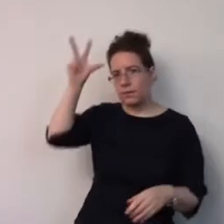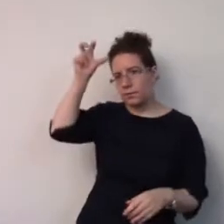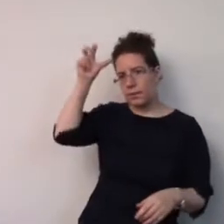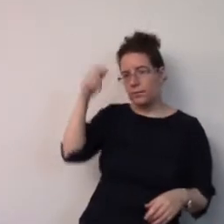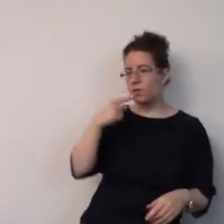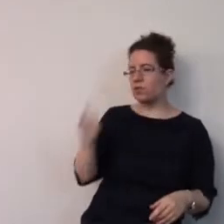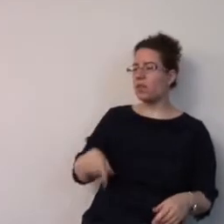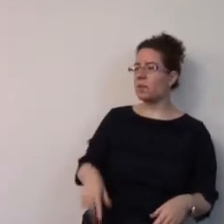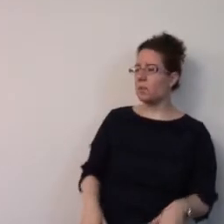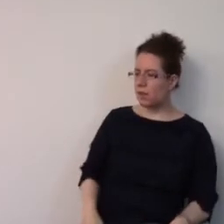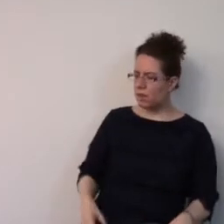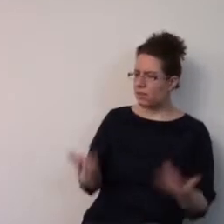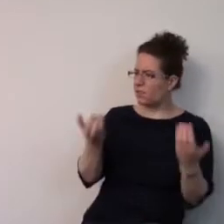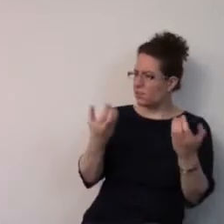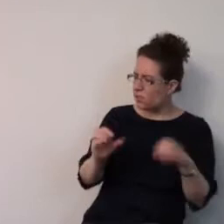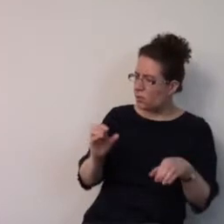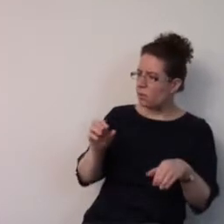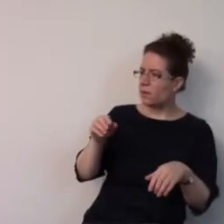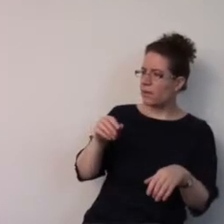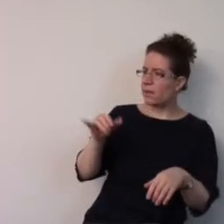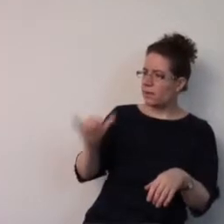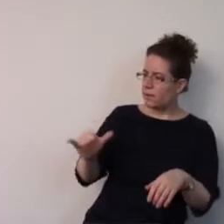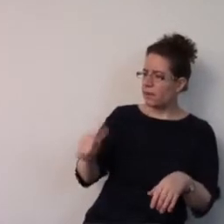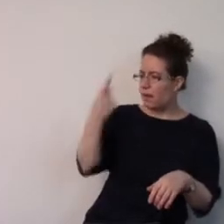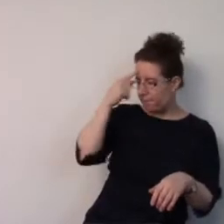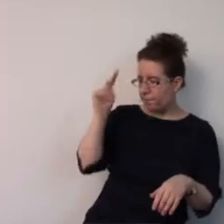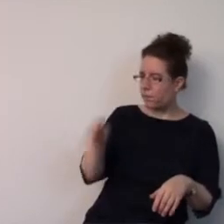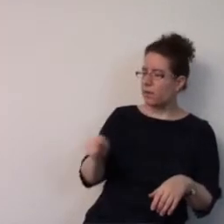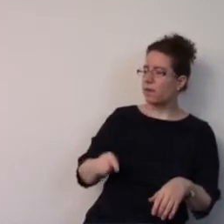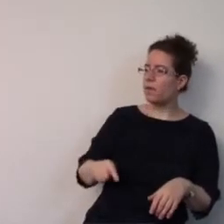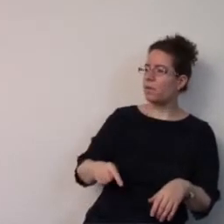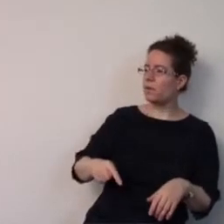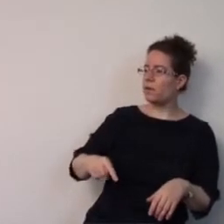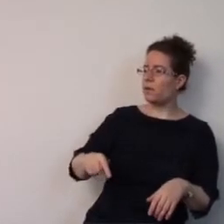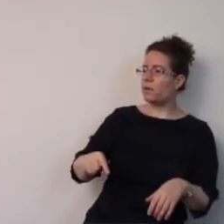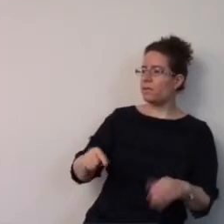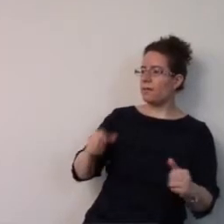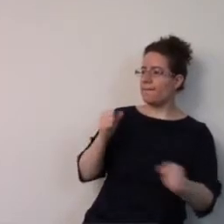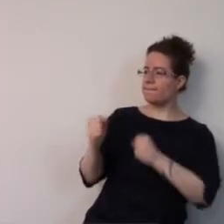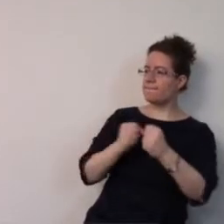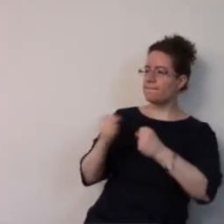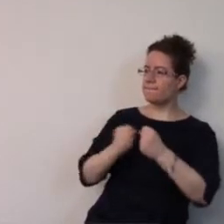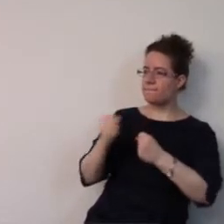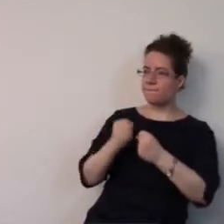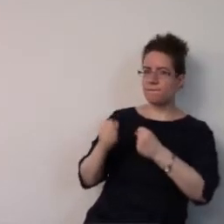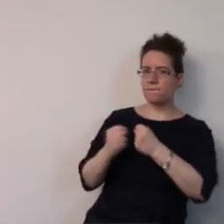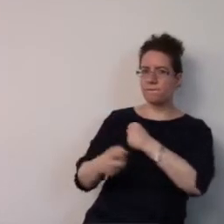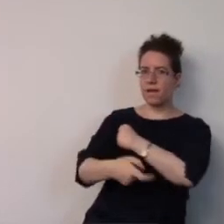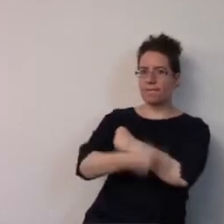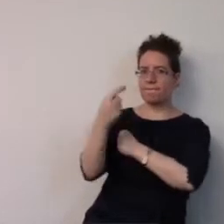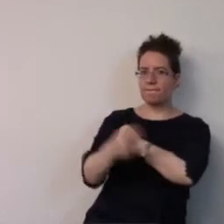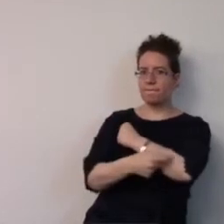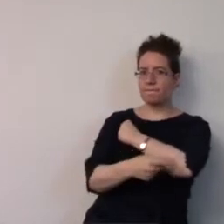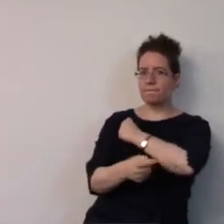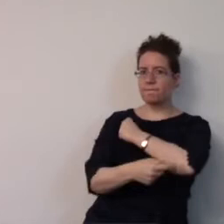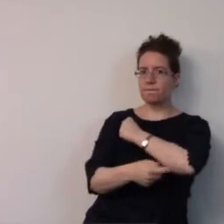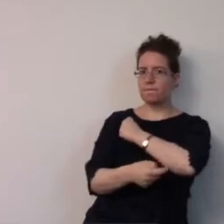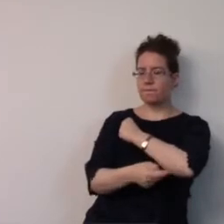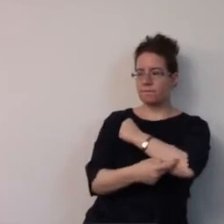going to do everything we can to trip them up. We're going to do everything to pull them back. He's not going to give up